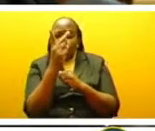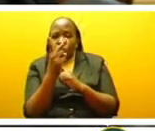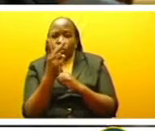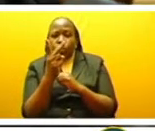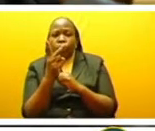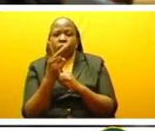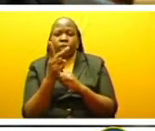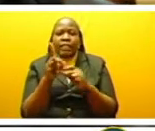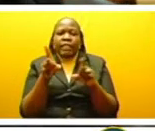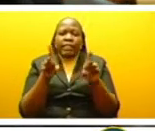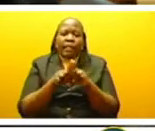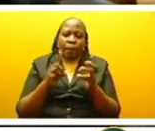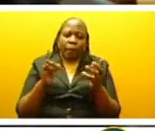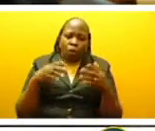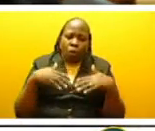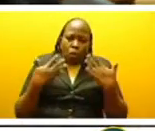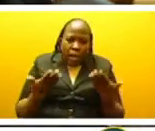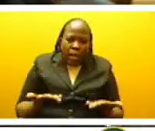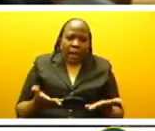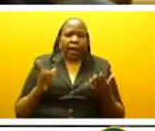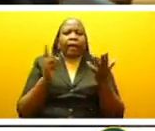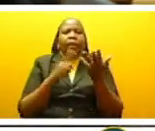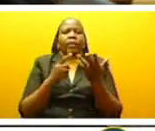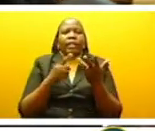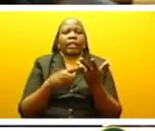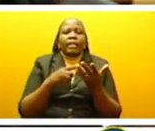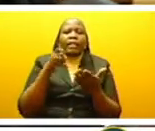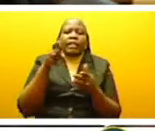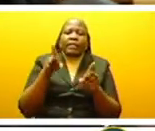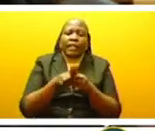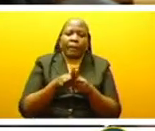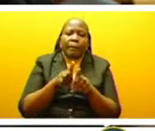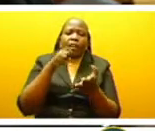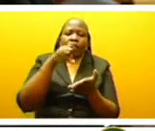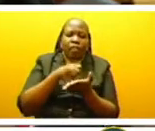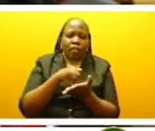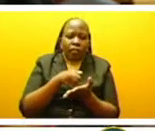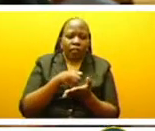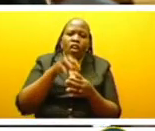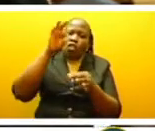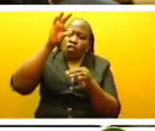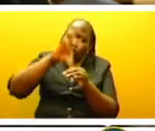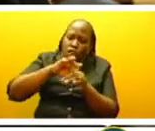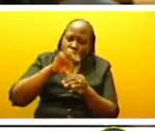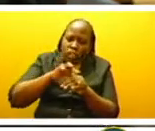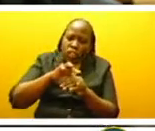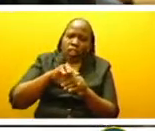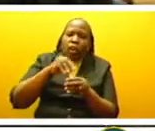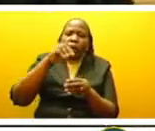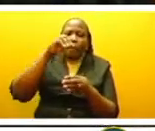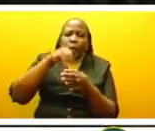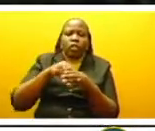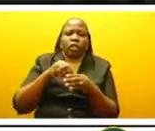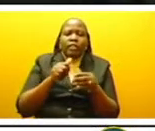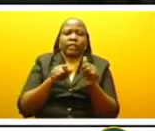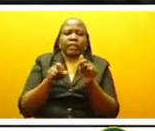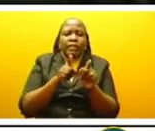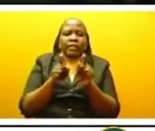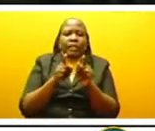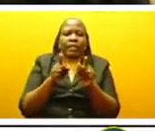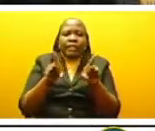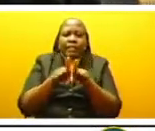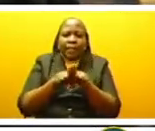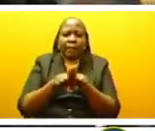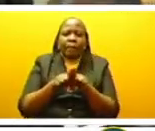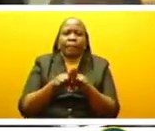where counting is involved of votes cast, and Article 138(4), which then sets the criteria